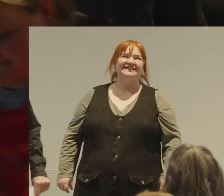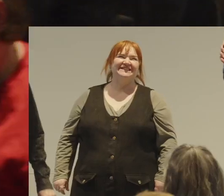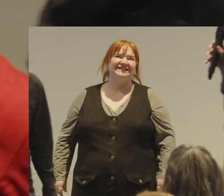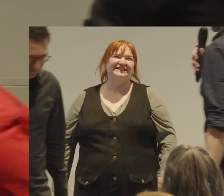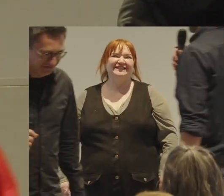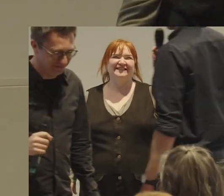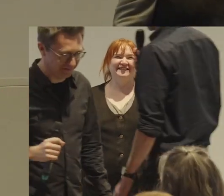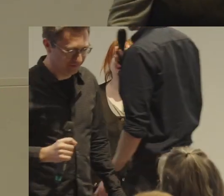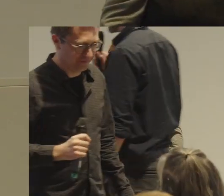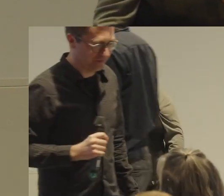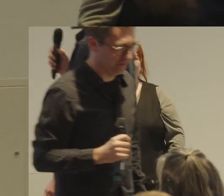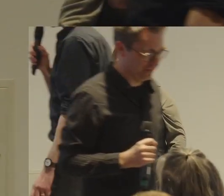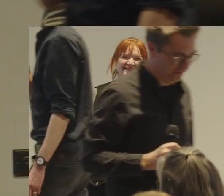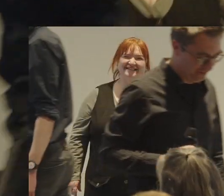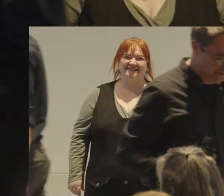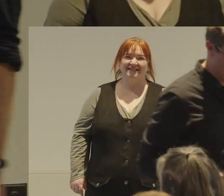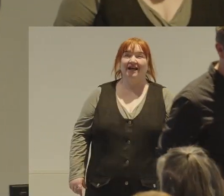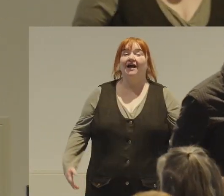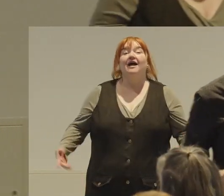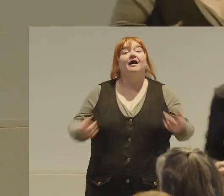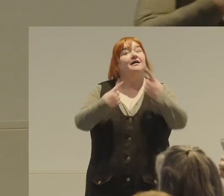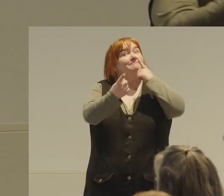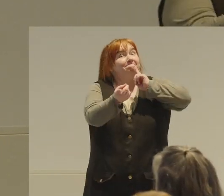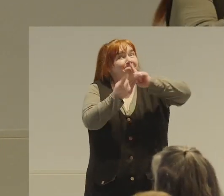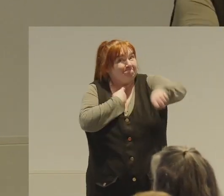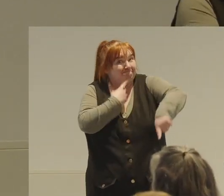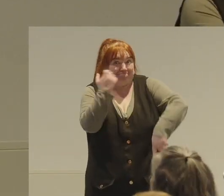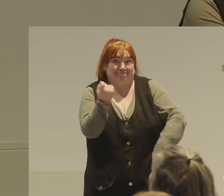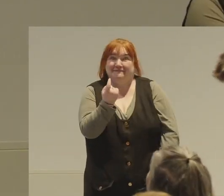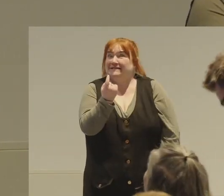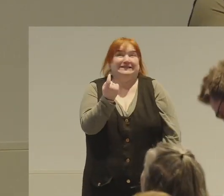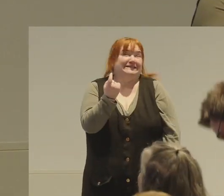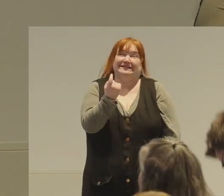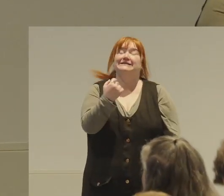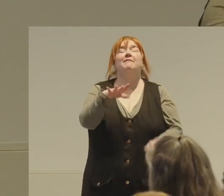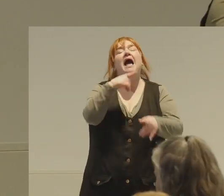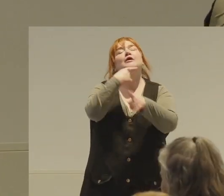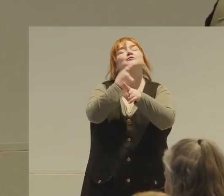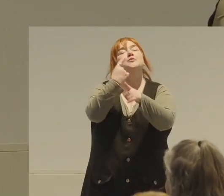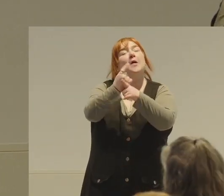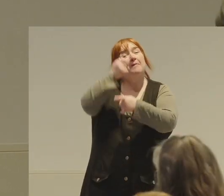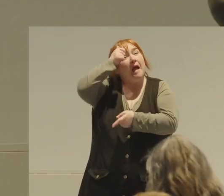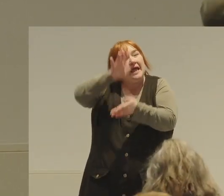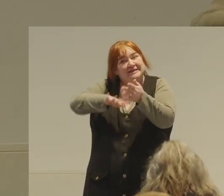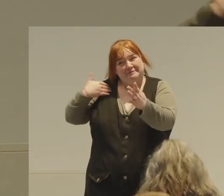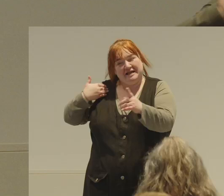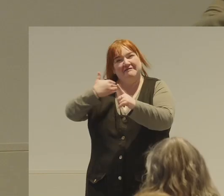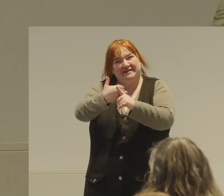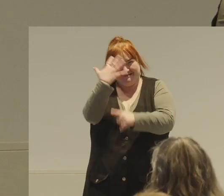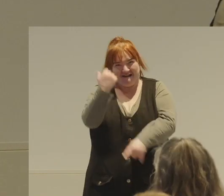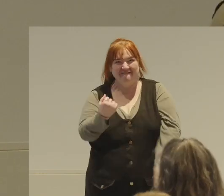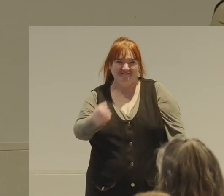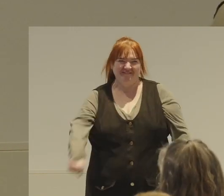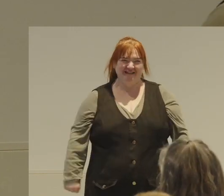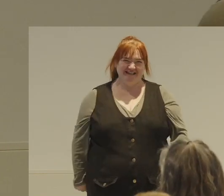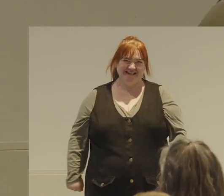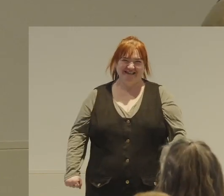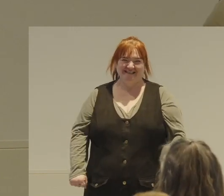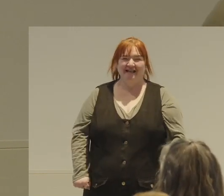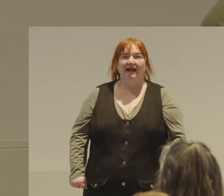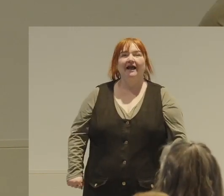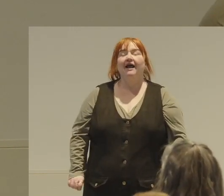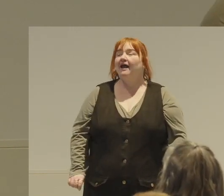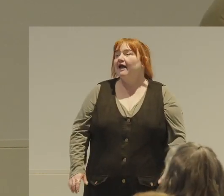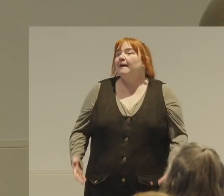Thank you. I have no answers, but I can just talk about what I've done in the past, and that's what we'll talk about today. So first thing I'm